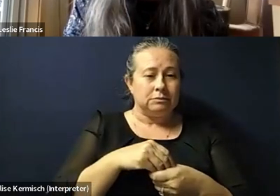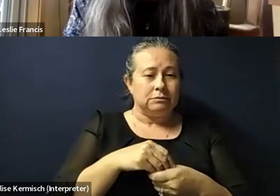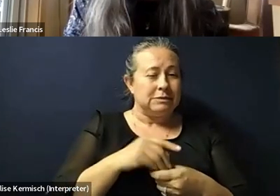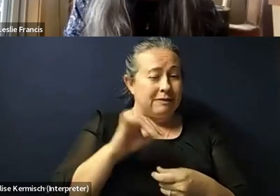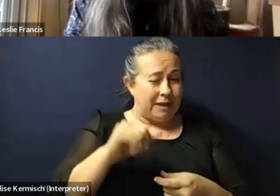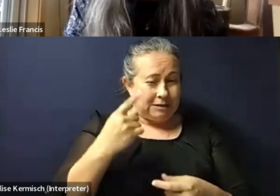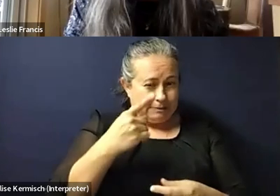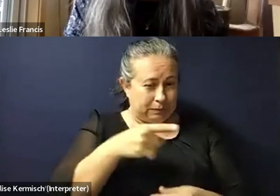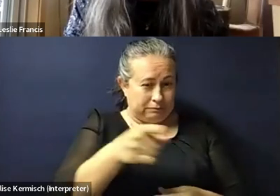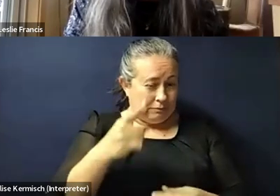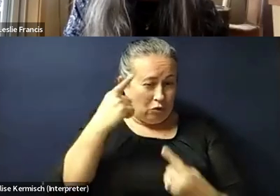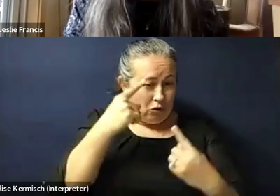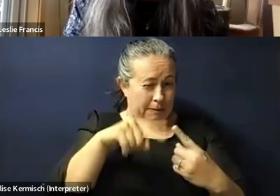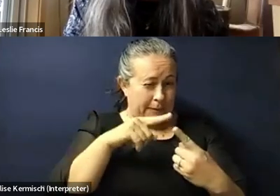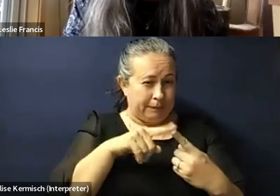about?